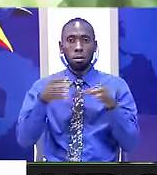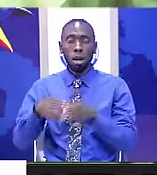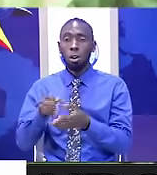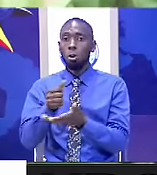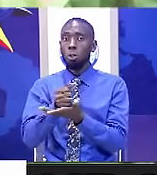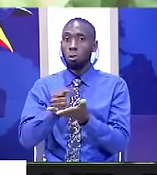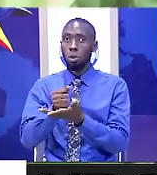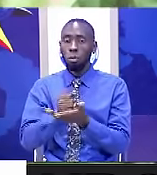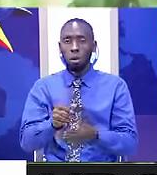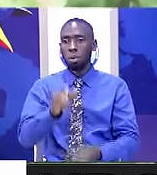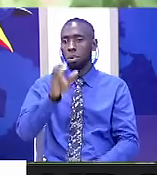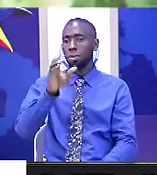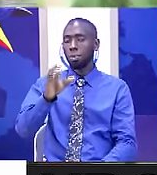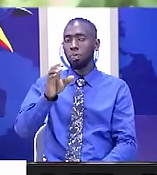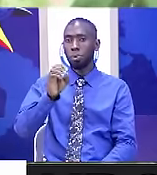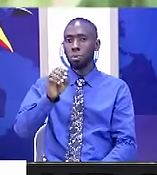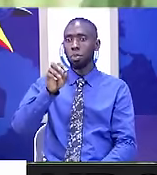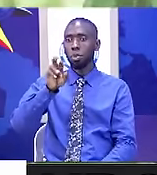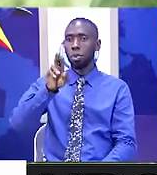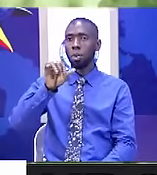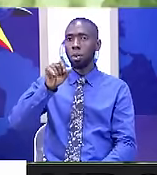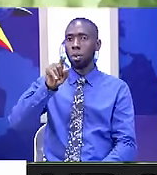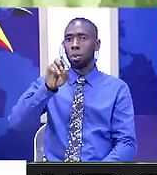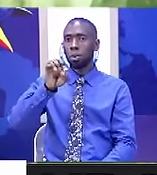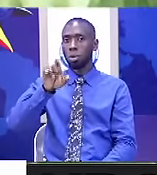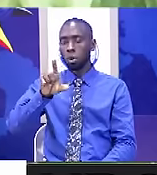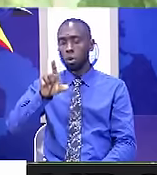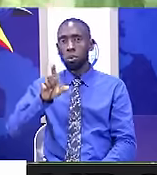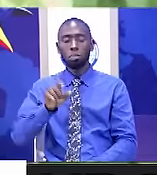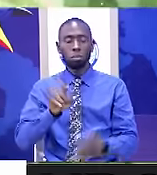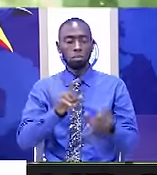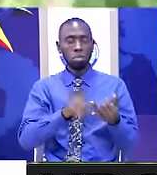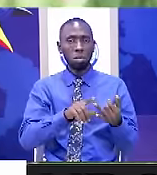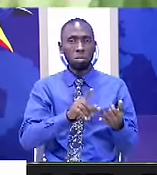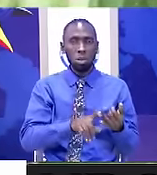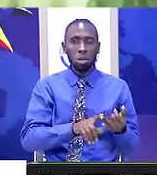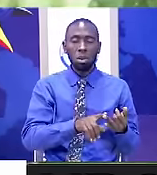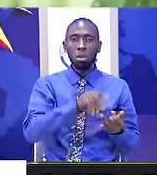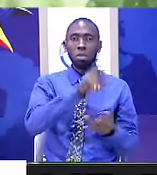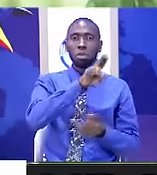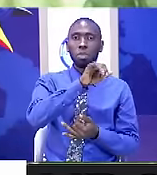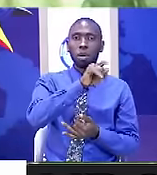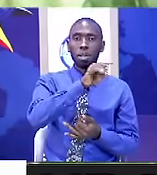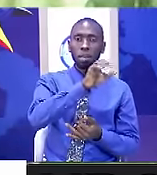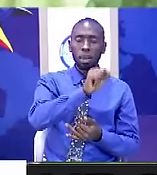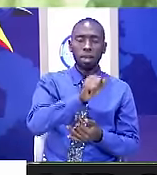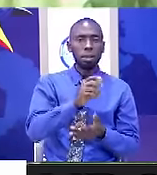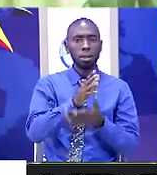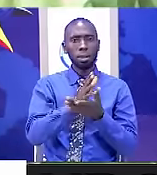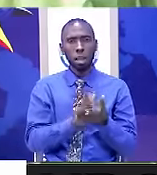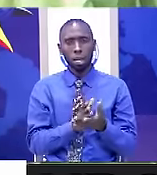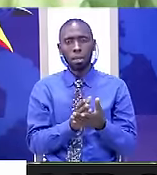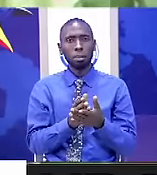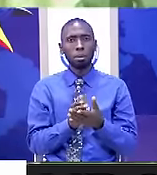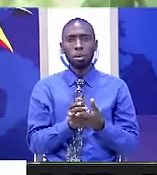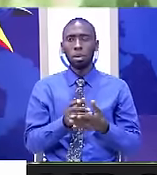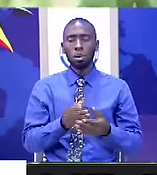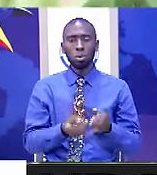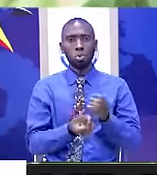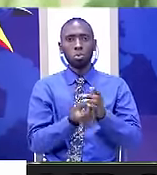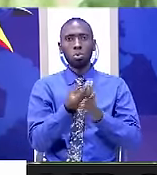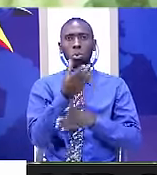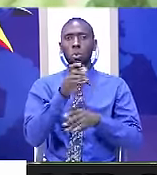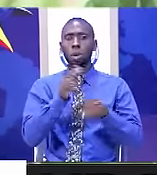and some of this coffee could not match with our environment. Would harvest, it would come up very